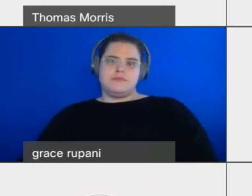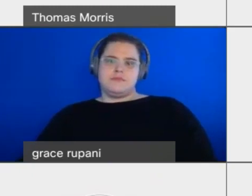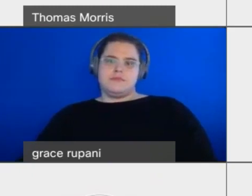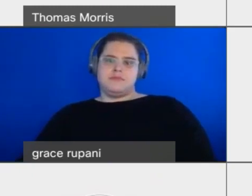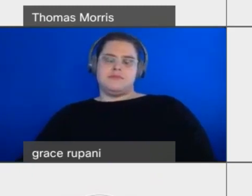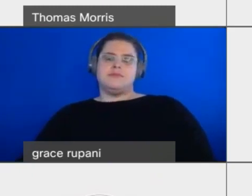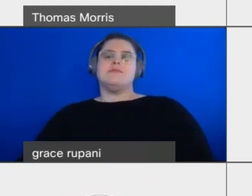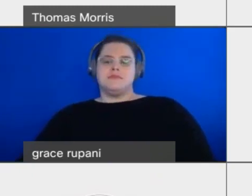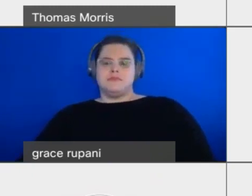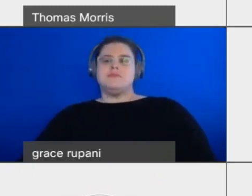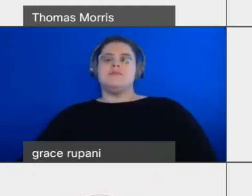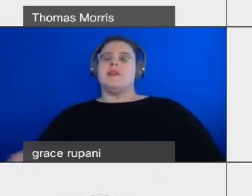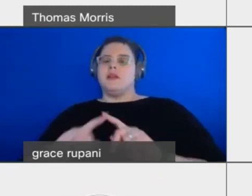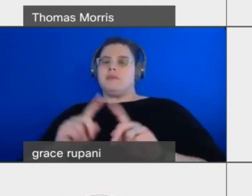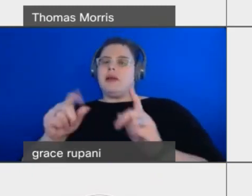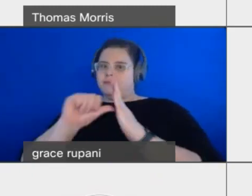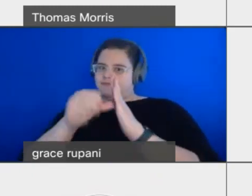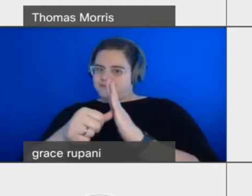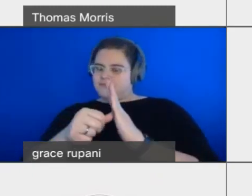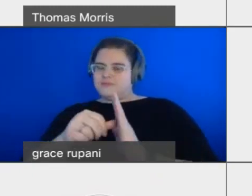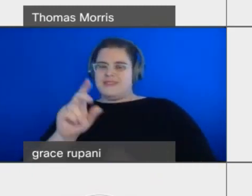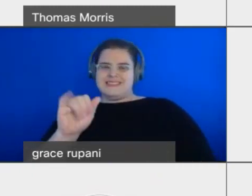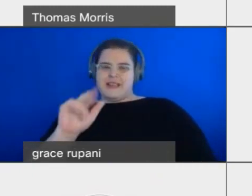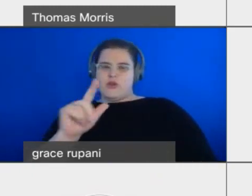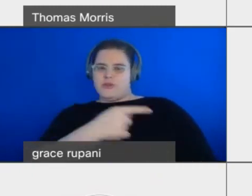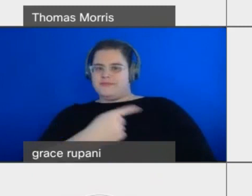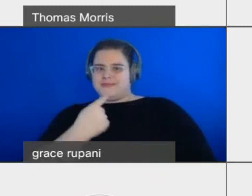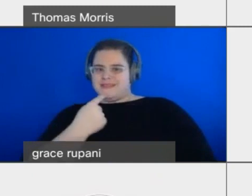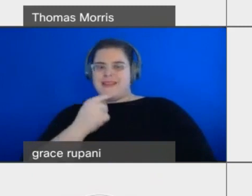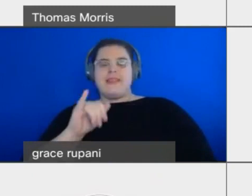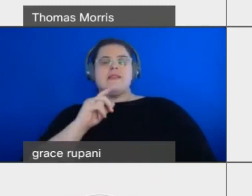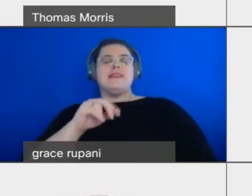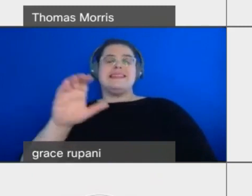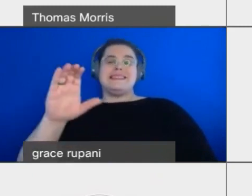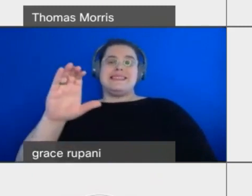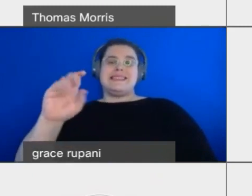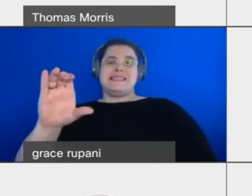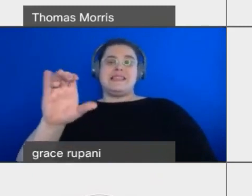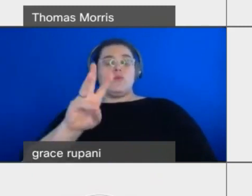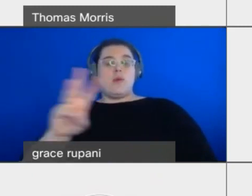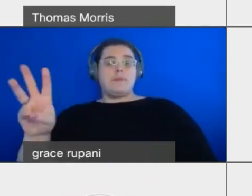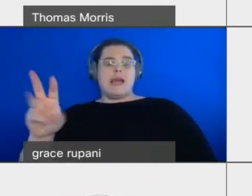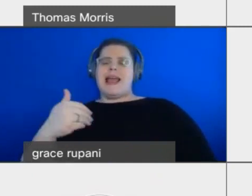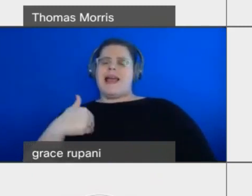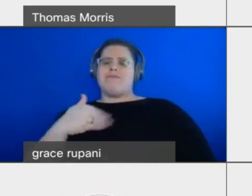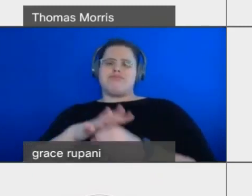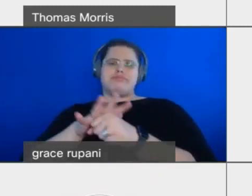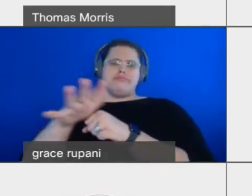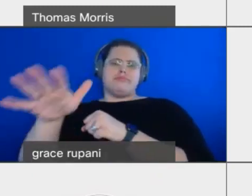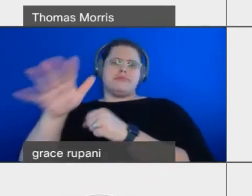effective use of masks and masking. And as a reminder, even as we move forward with